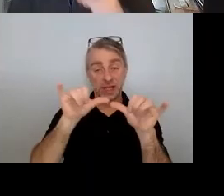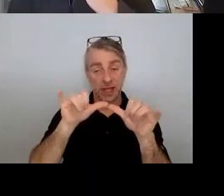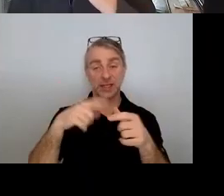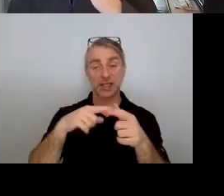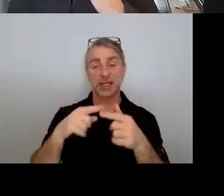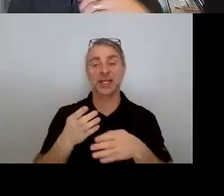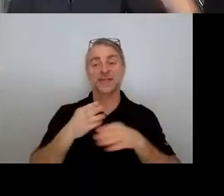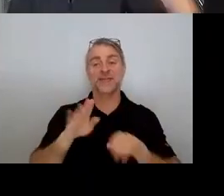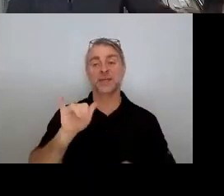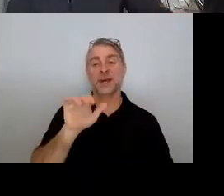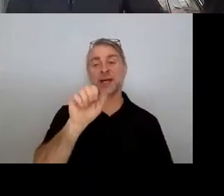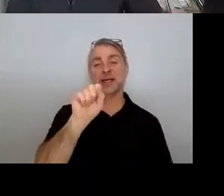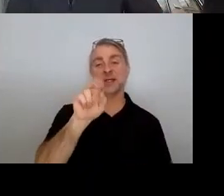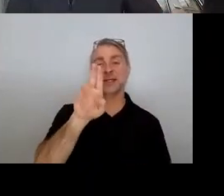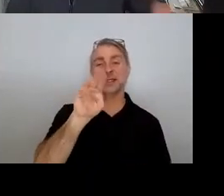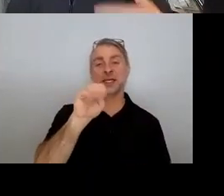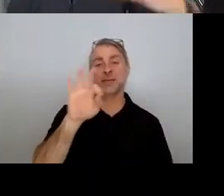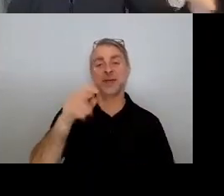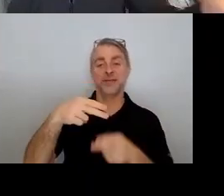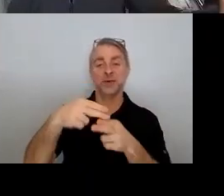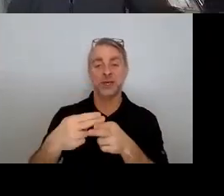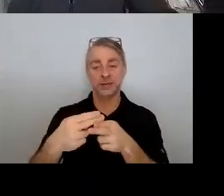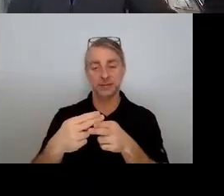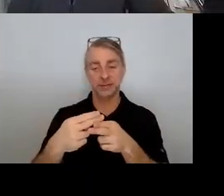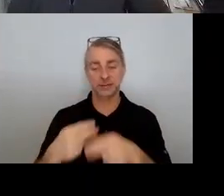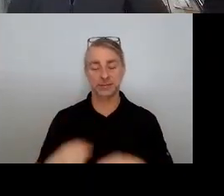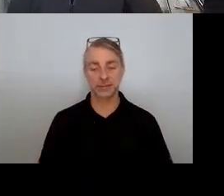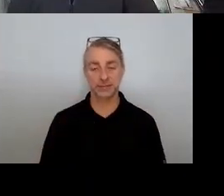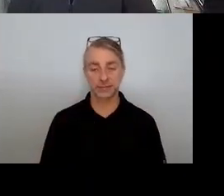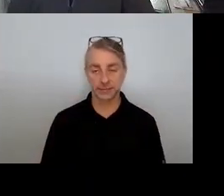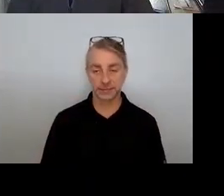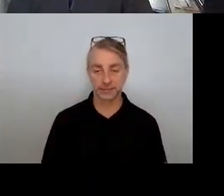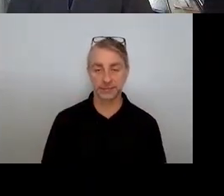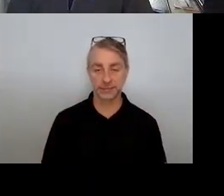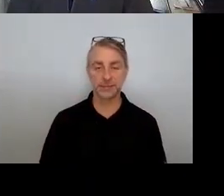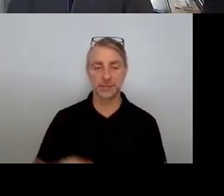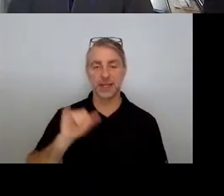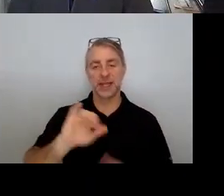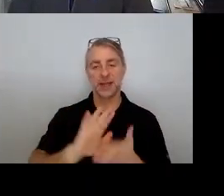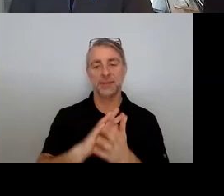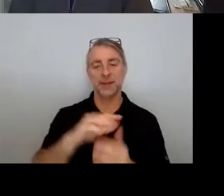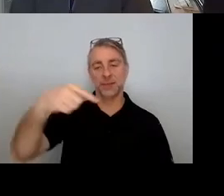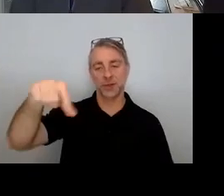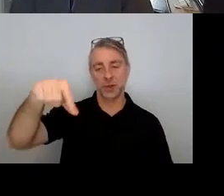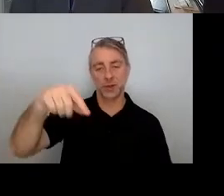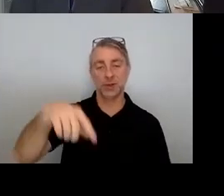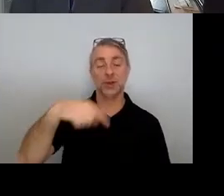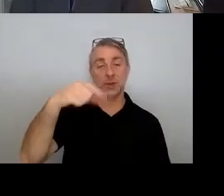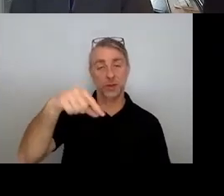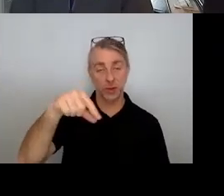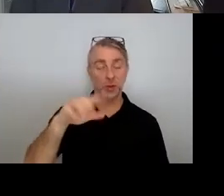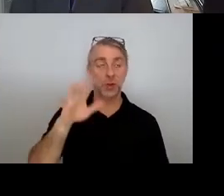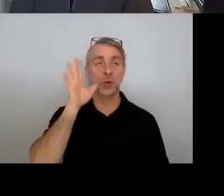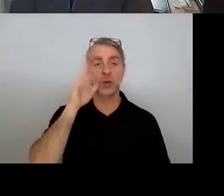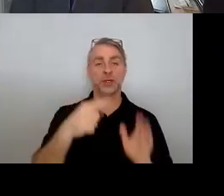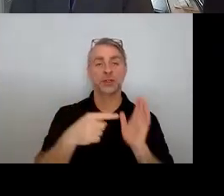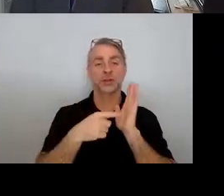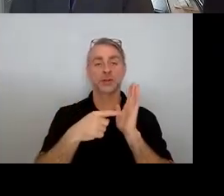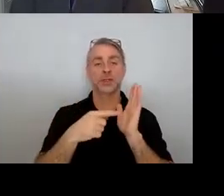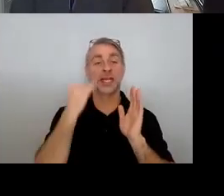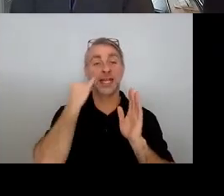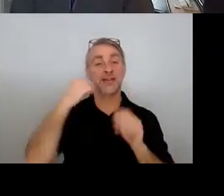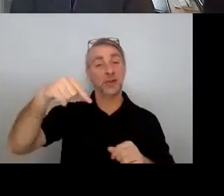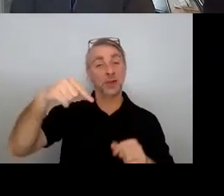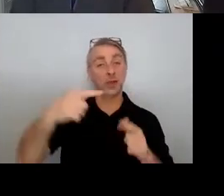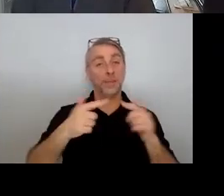our Q. Larger values of Q are going to indicate that there's more heterogeneity in the observed effect sizes. Smaller values